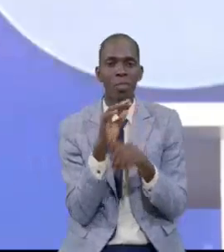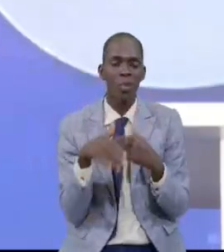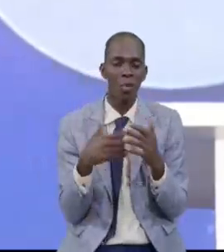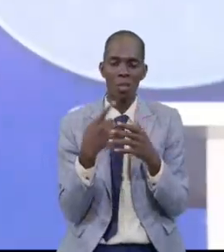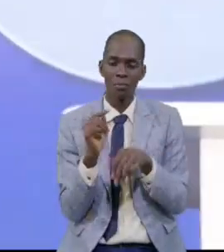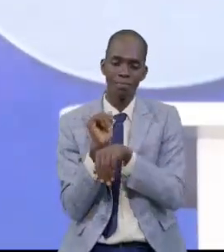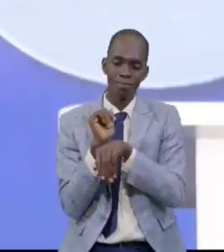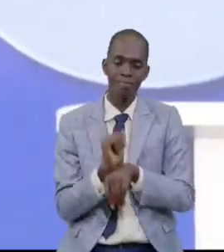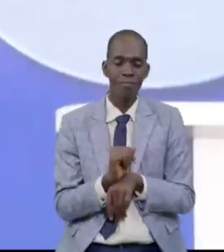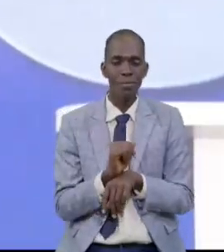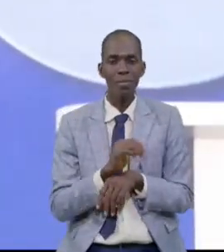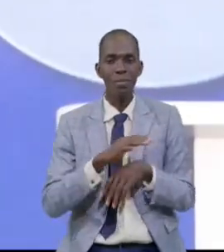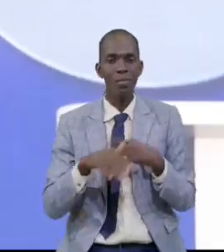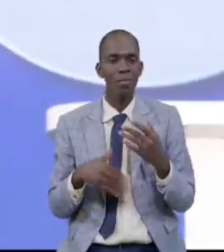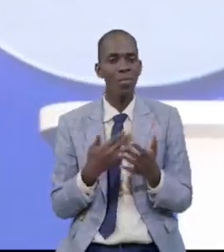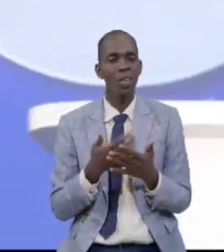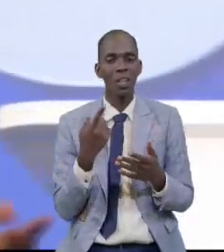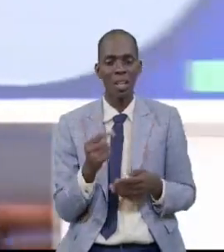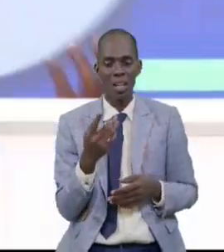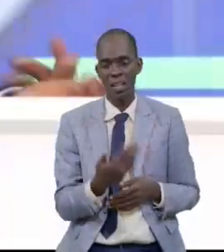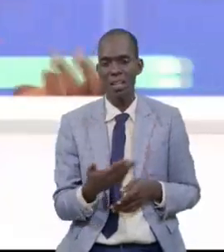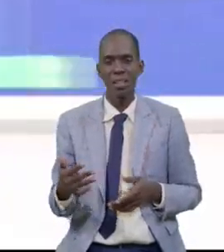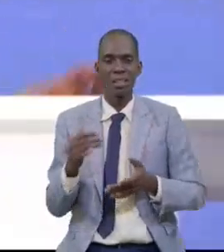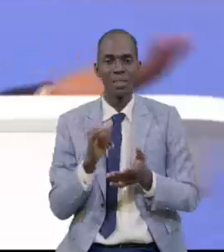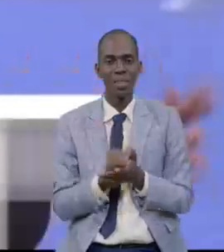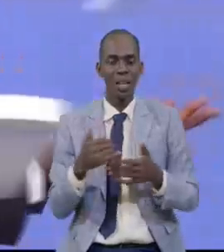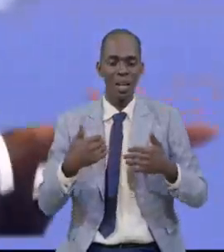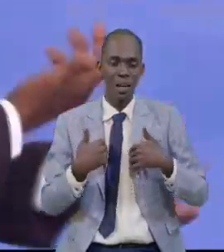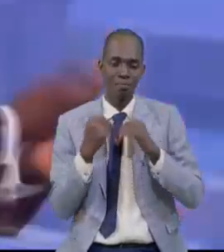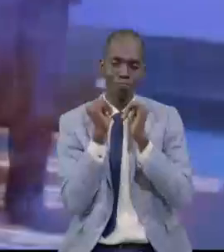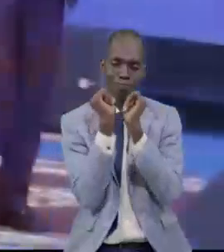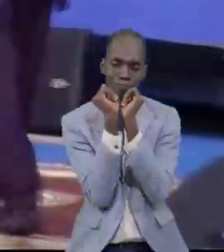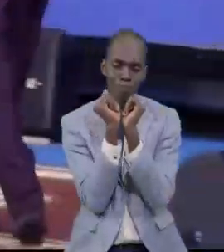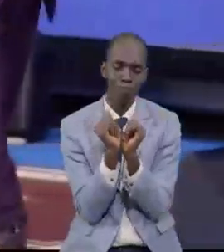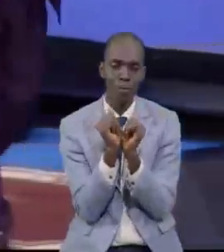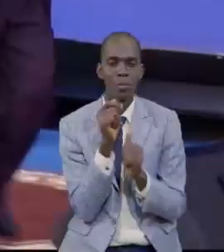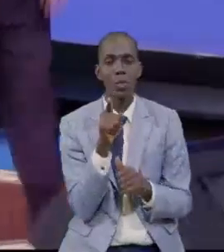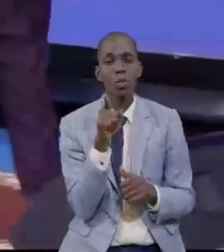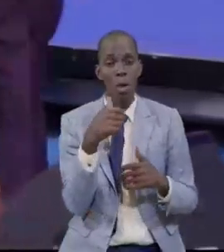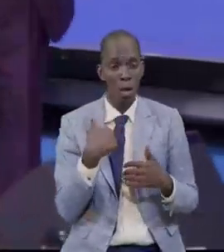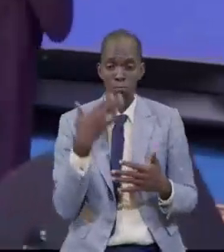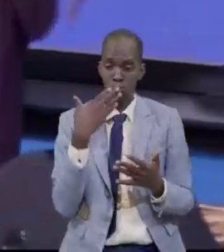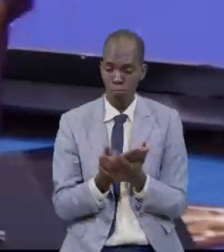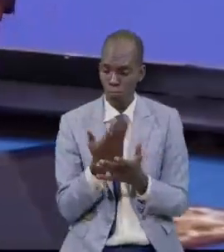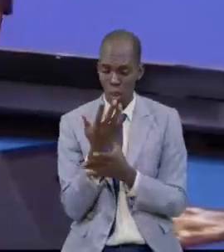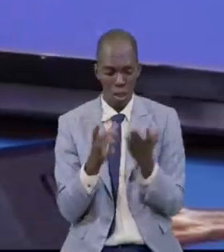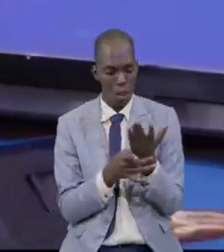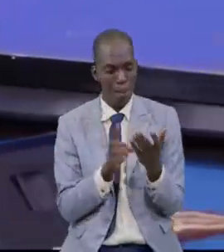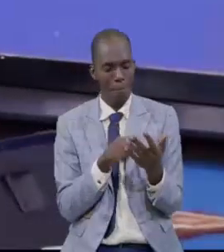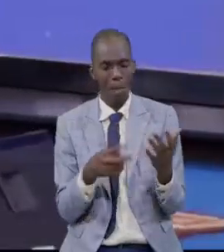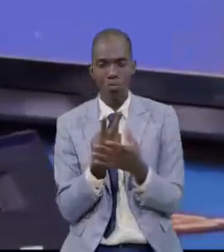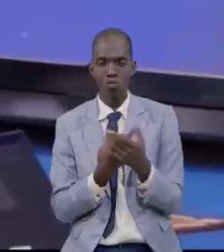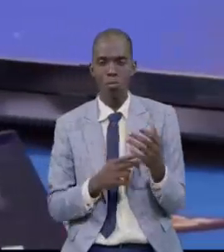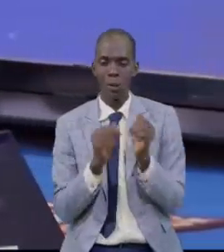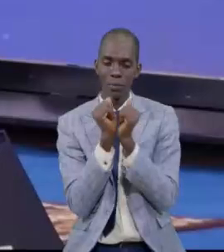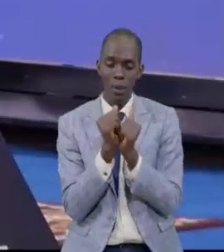bands, all the things that had bound you. You have good hands, but they are bound. Good feet, but they are bound. Good mind,